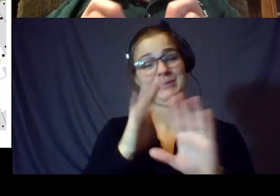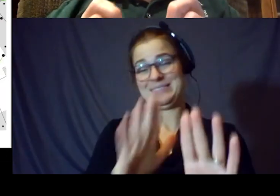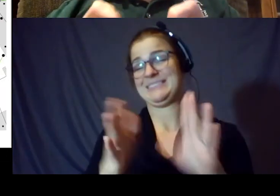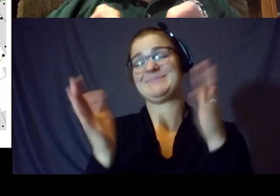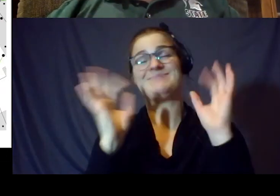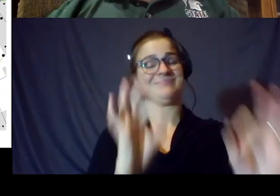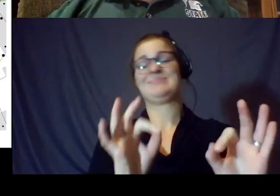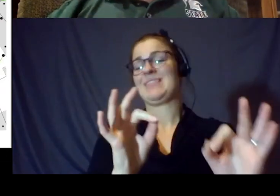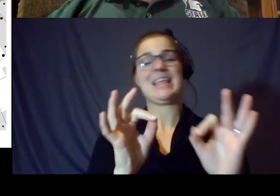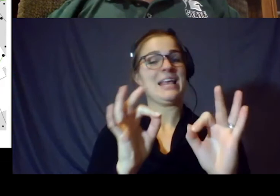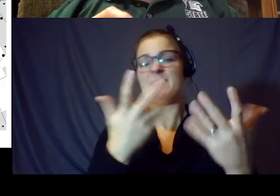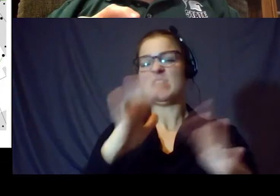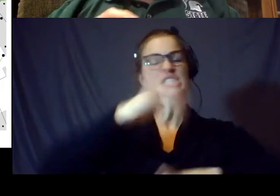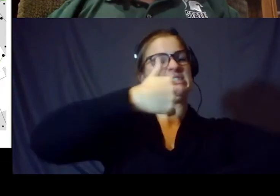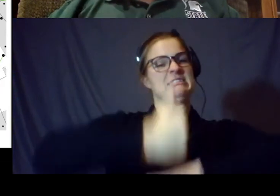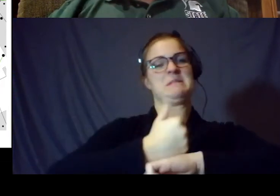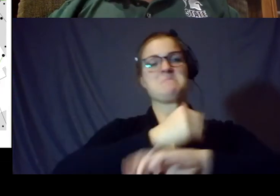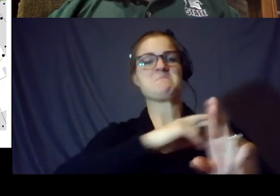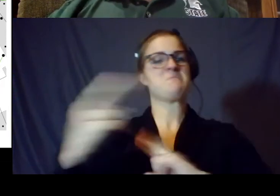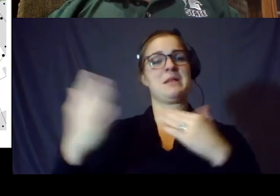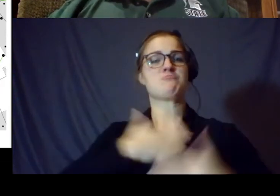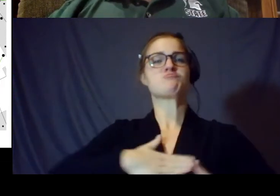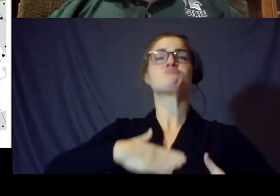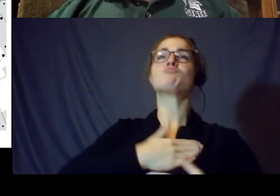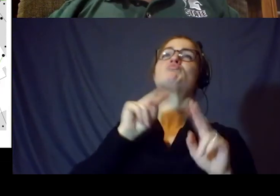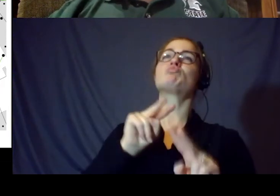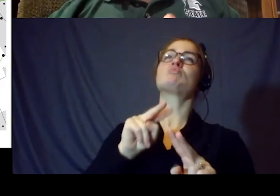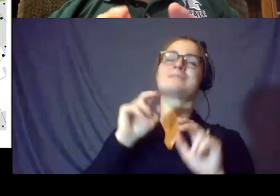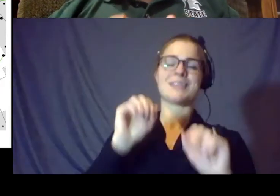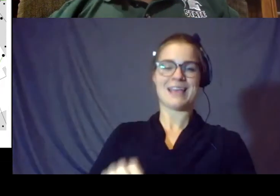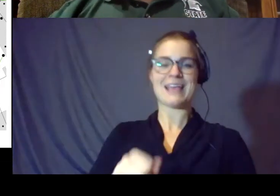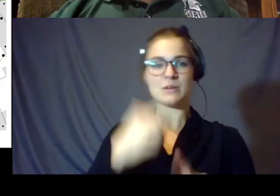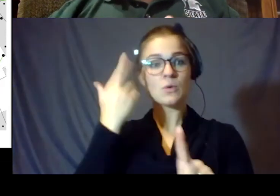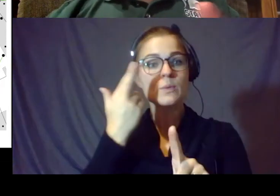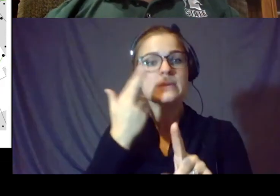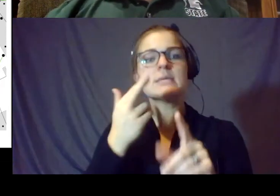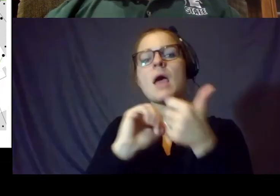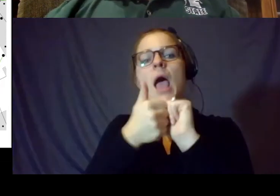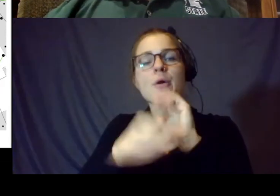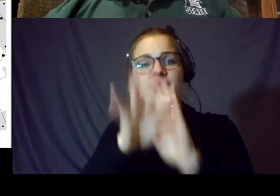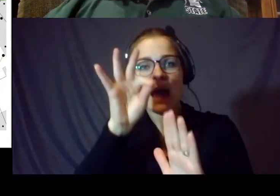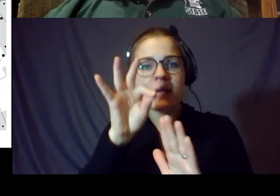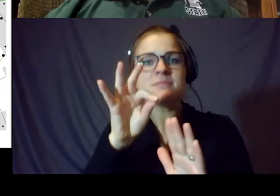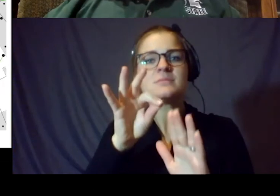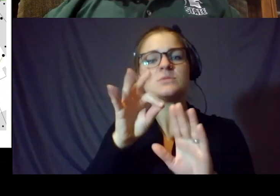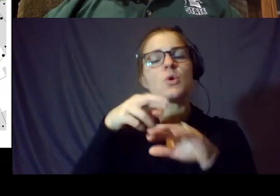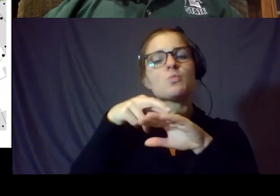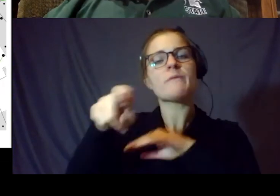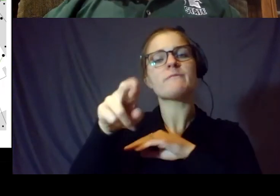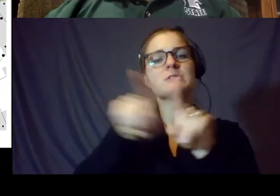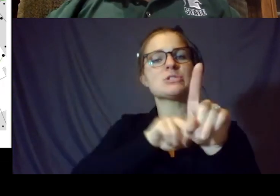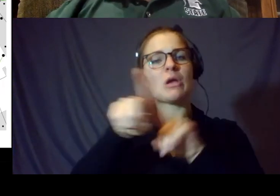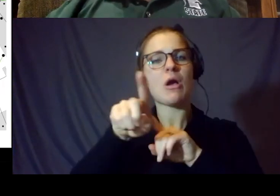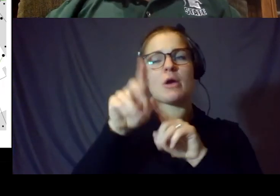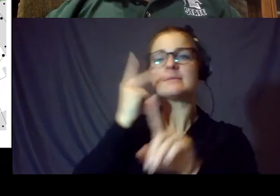all set up for you to enjoy because there are convenient reference stars to judge the brightness with. So here is,